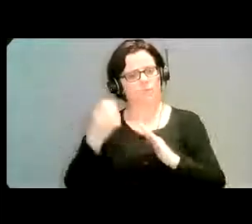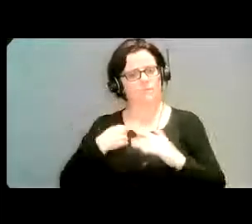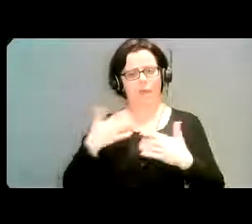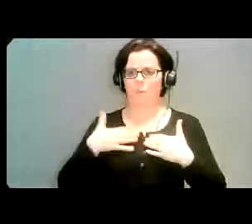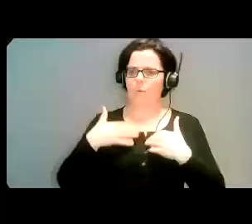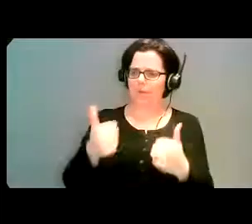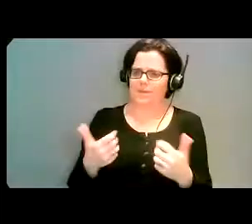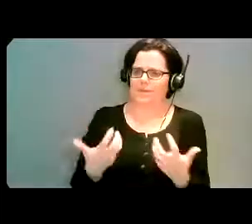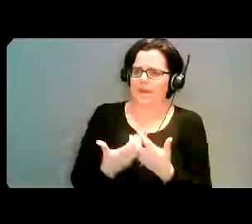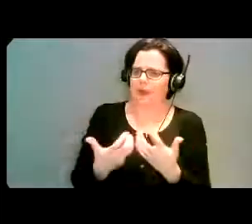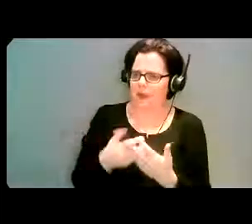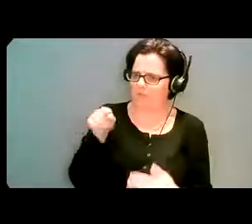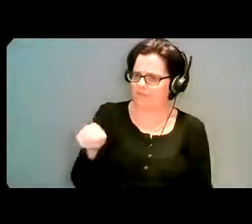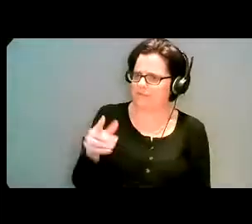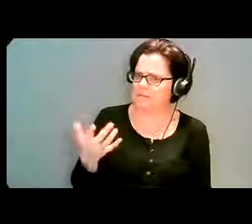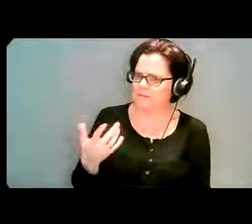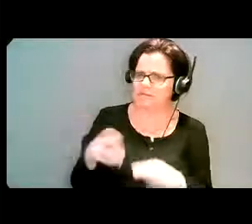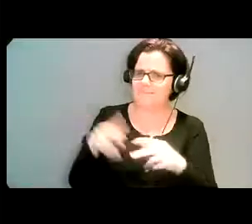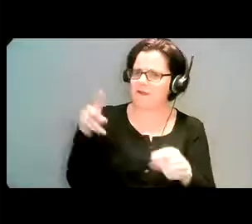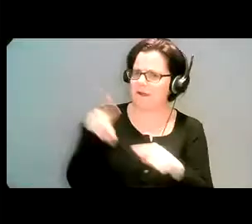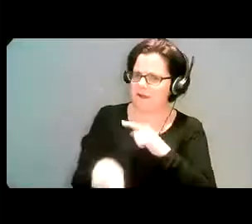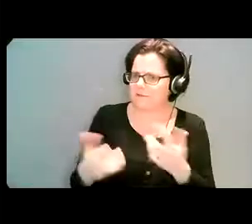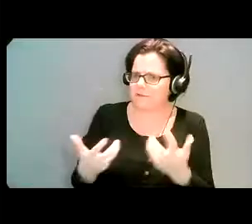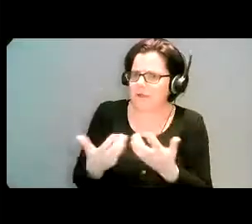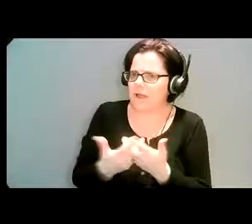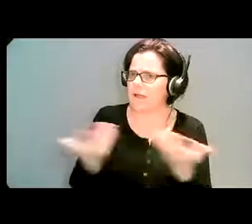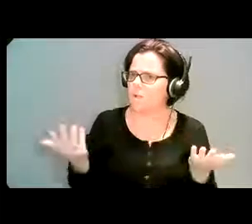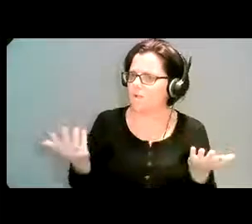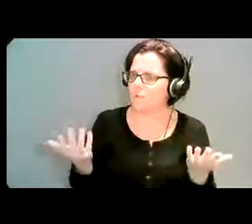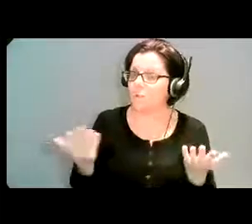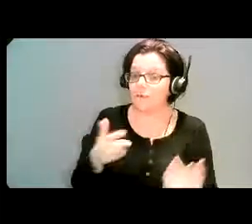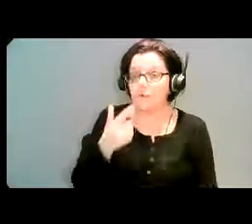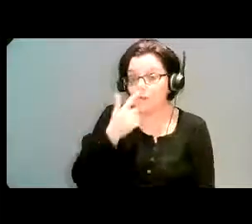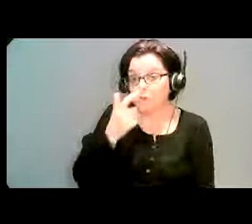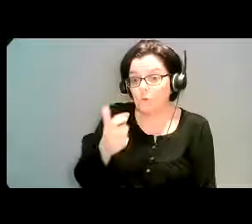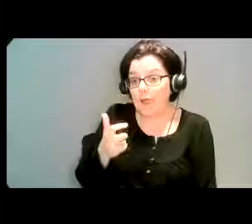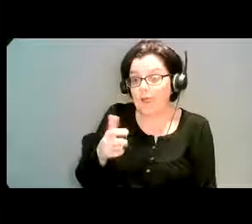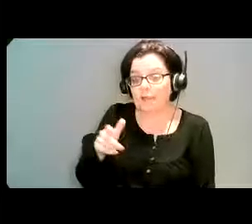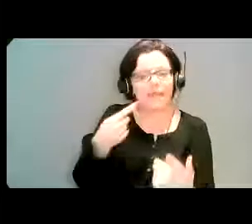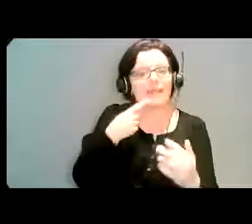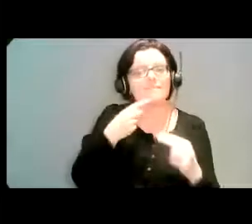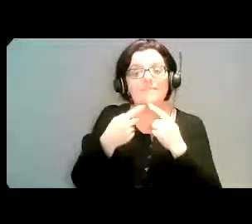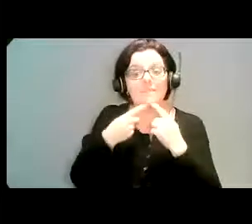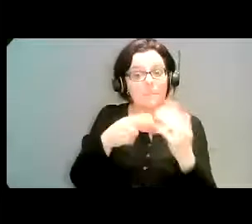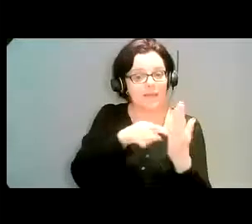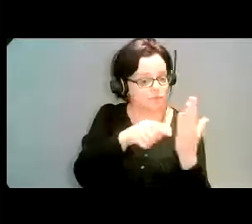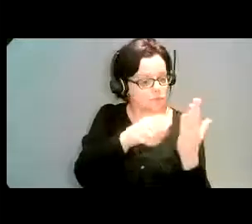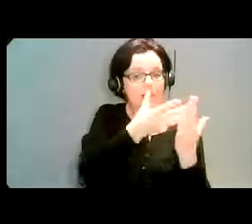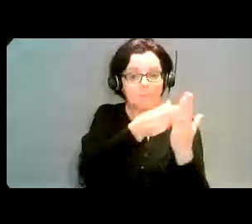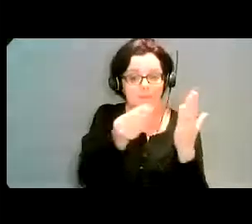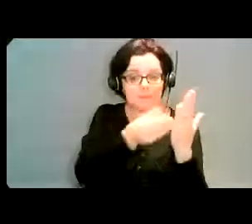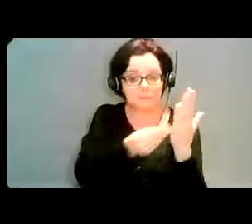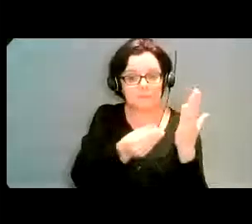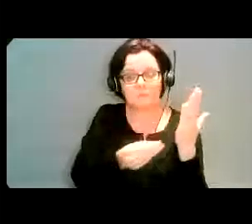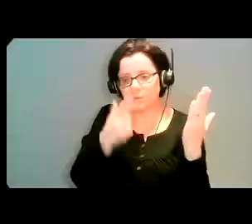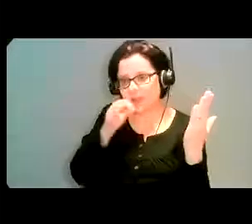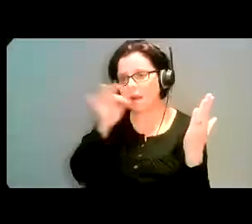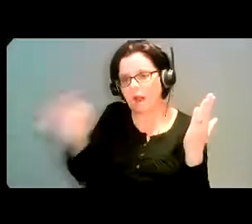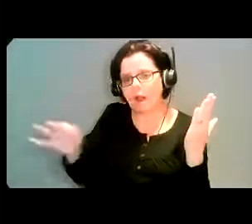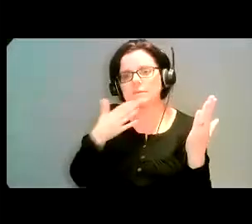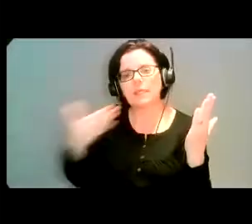to promote your well-being all the time. So you can ask them to add missing information, because sometimes it could be